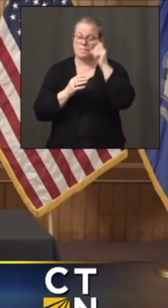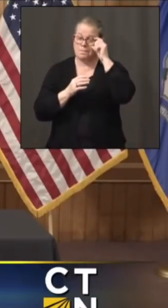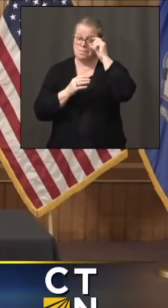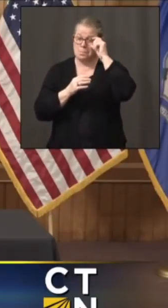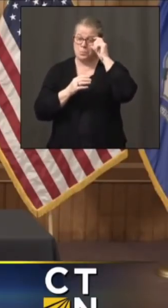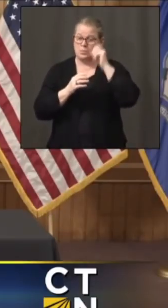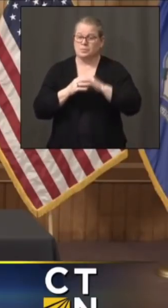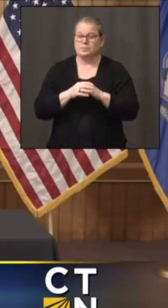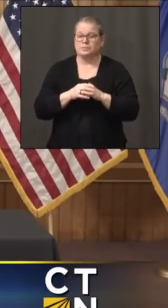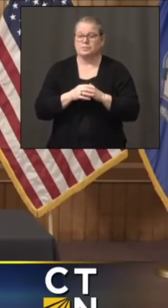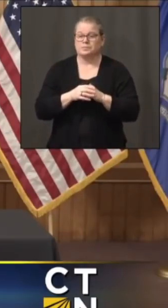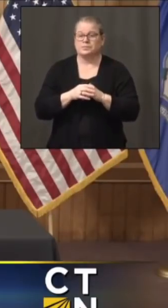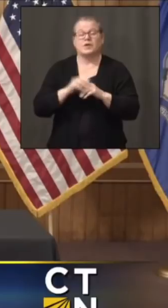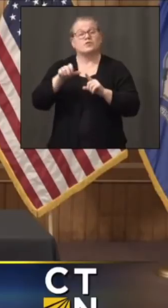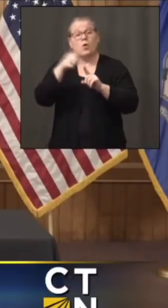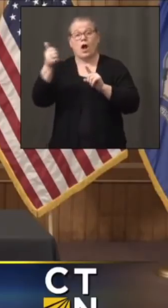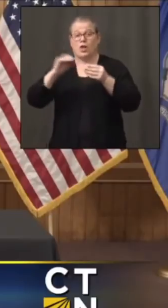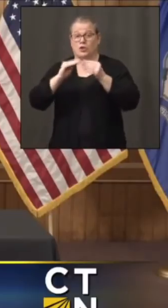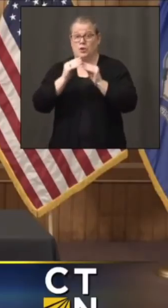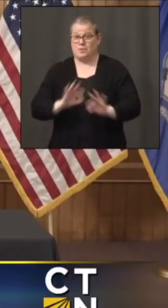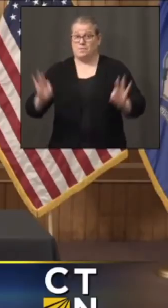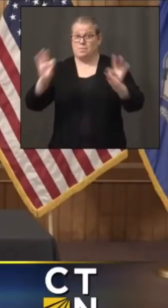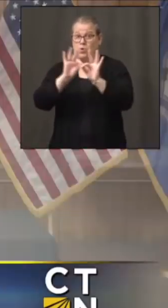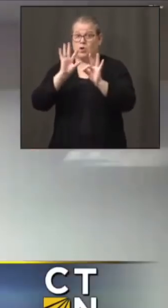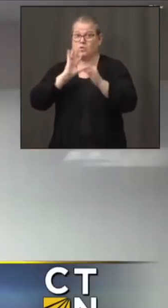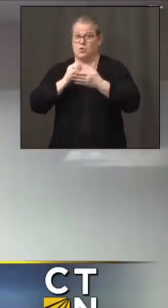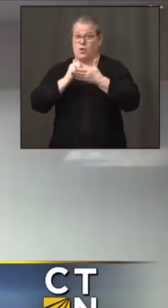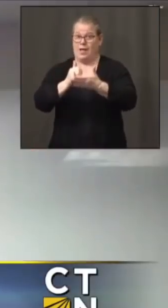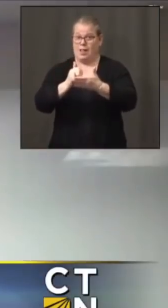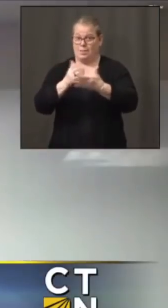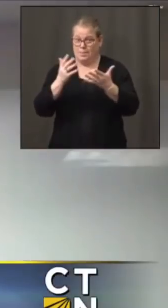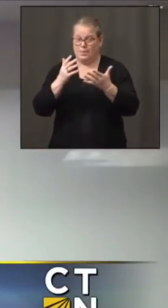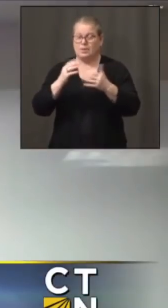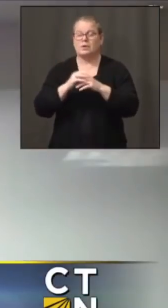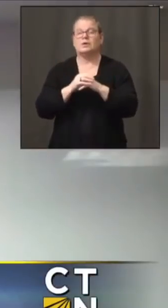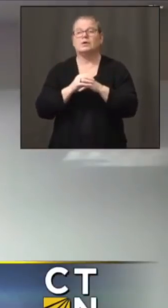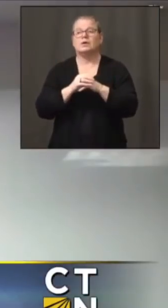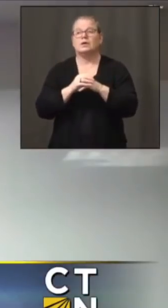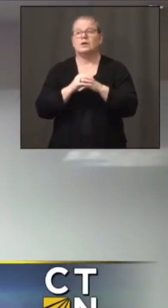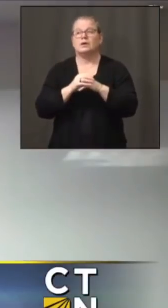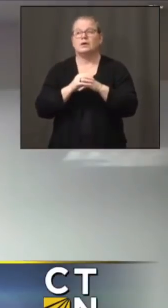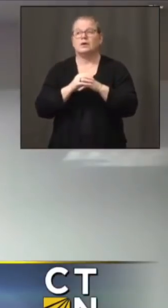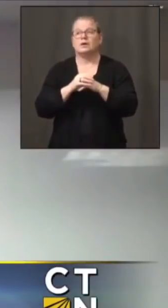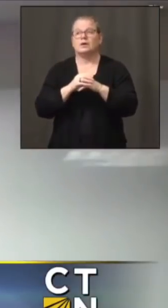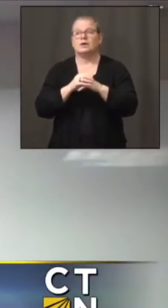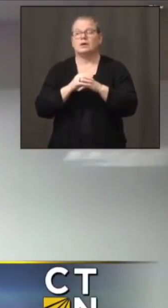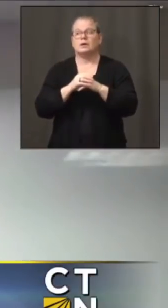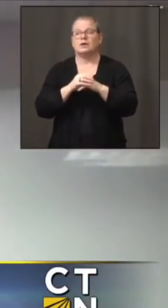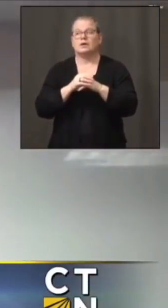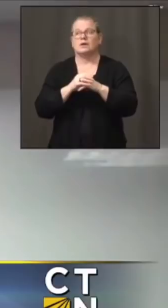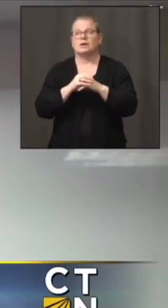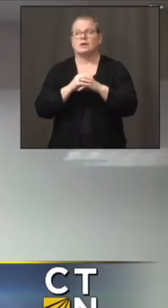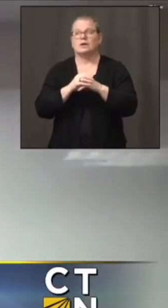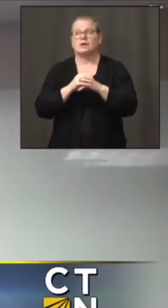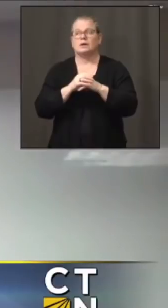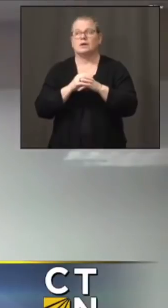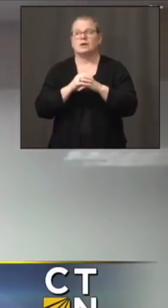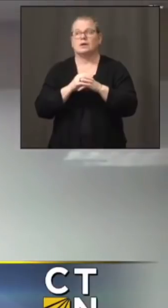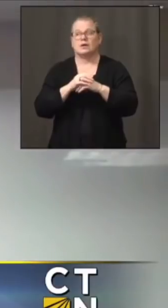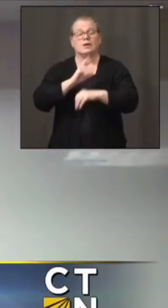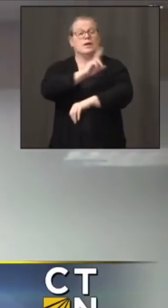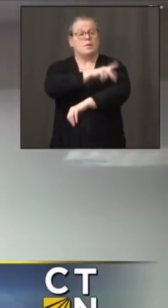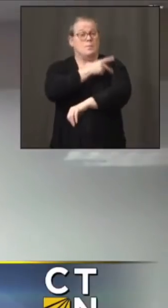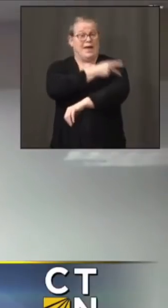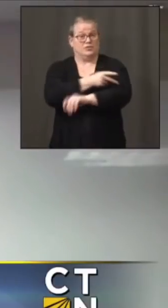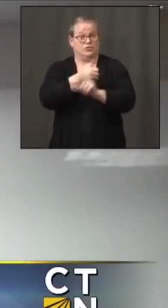this process, so another number you could look at to kind of help to explain this, is the percentage of patients that are COVID positive that are being treated in our critical